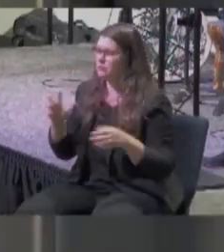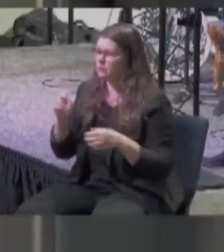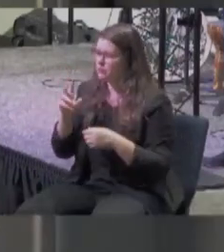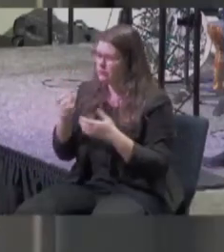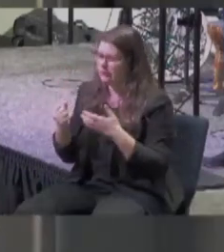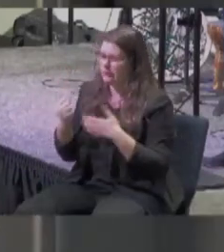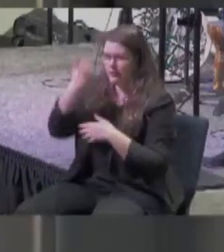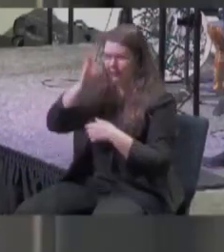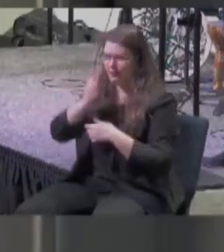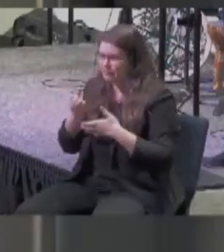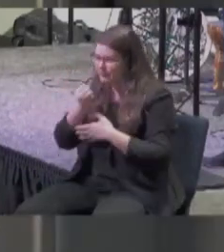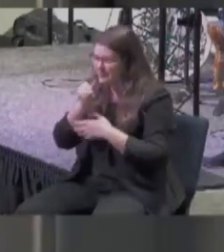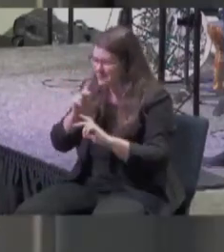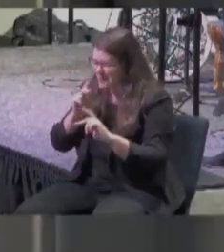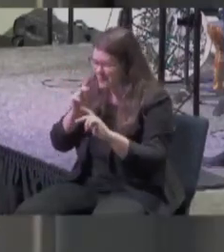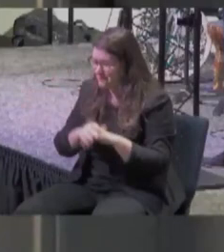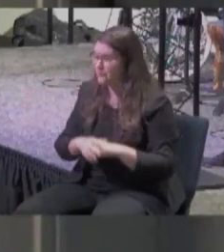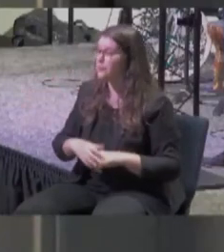The first is loyalty.